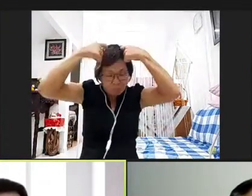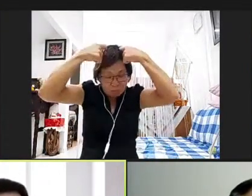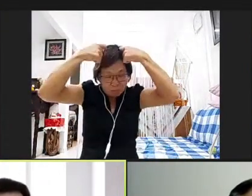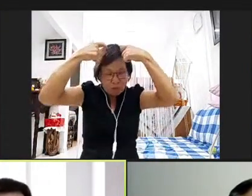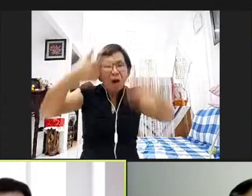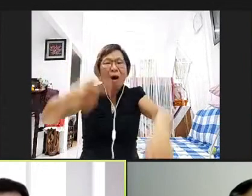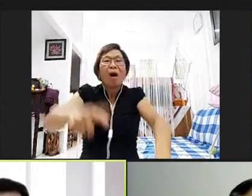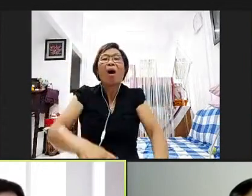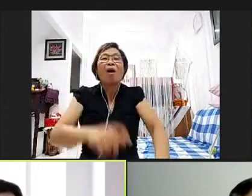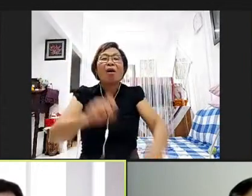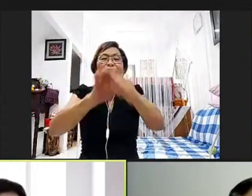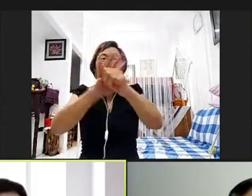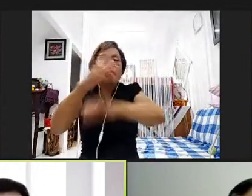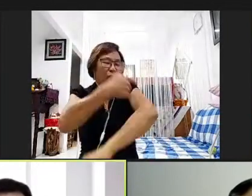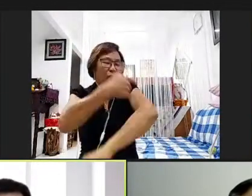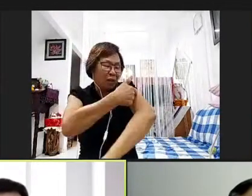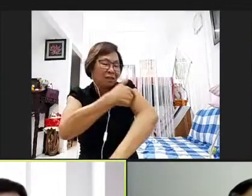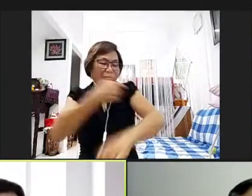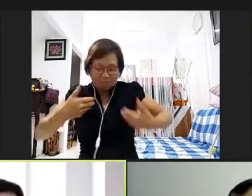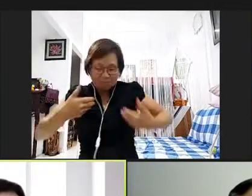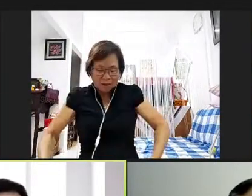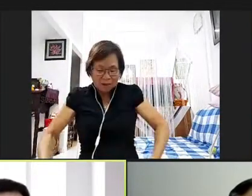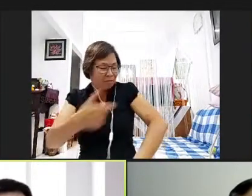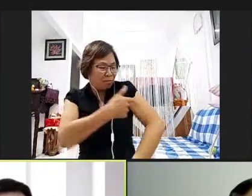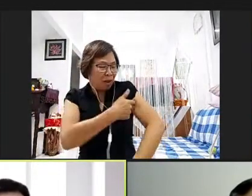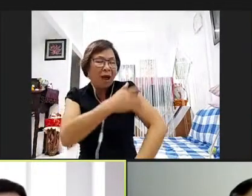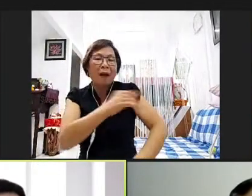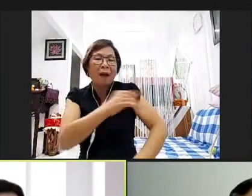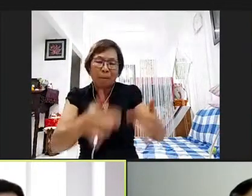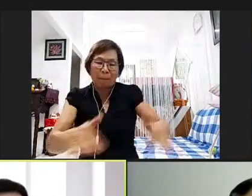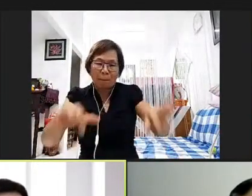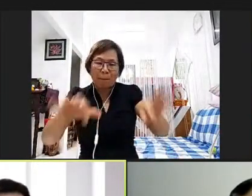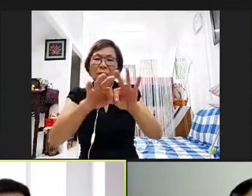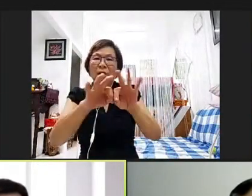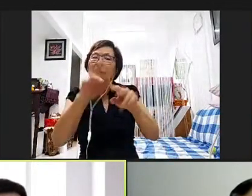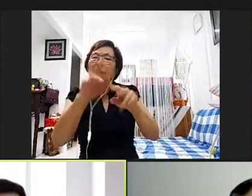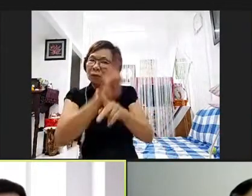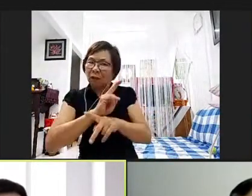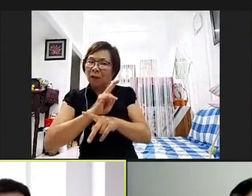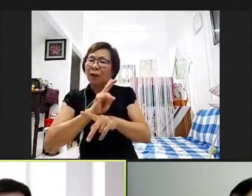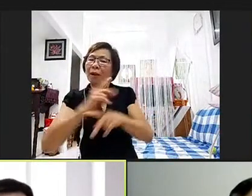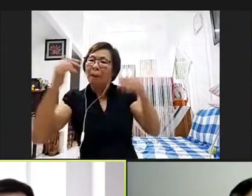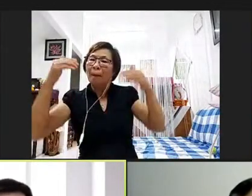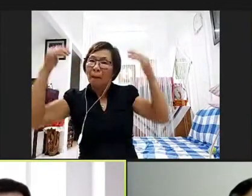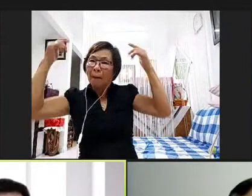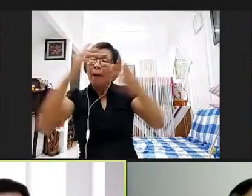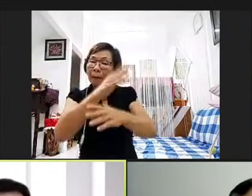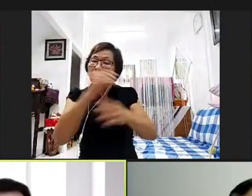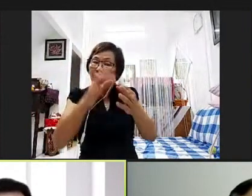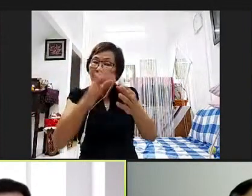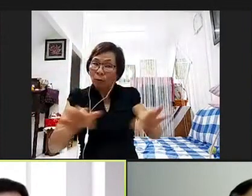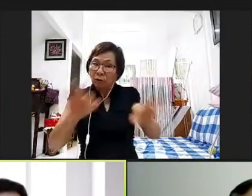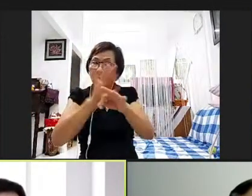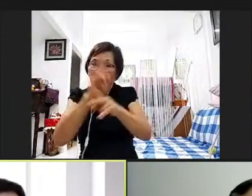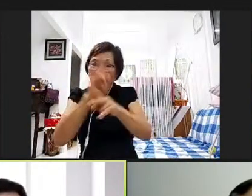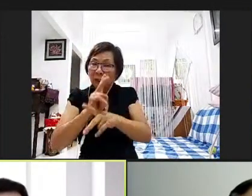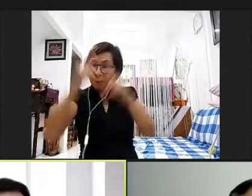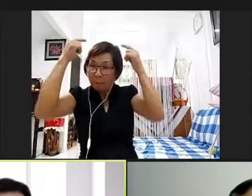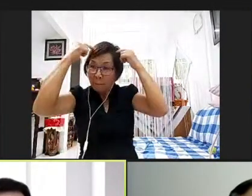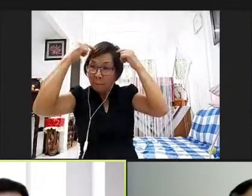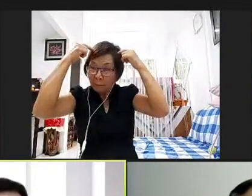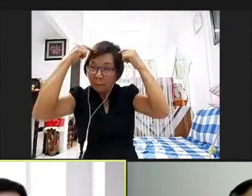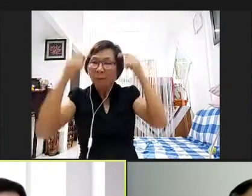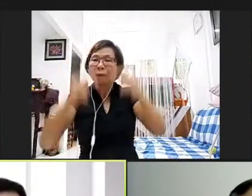for physical protection. It's also important to protect our mental health. Yeah. So if I have time,